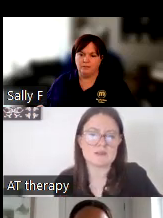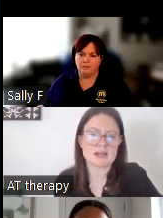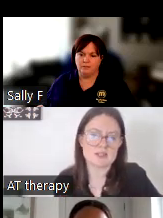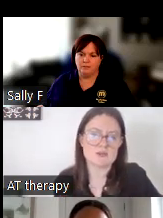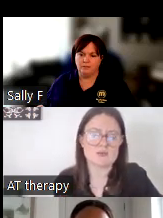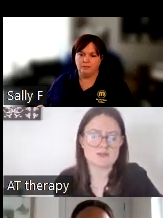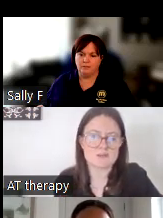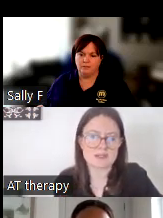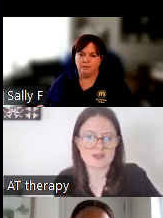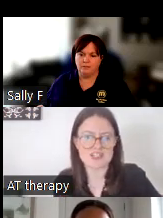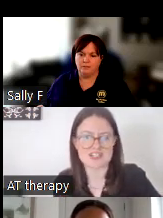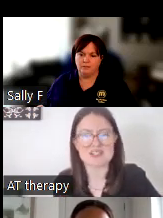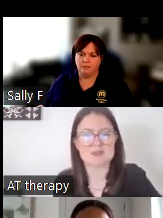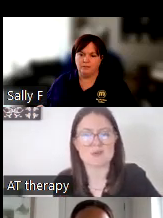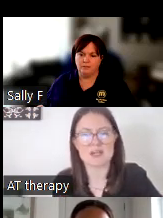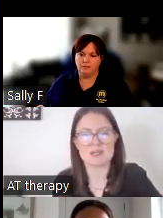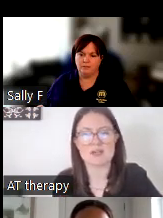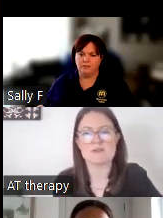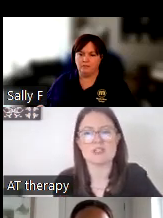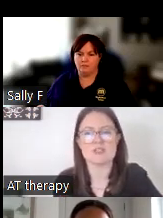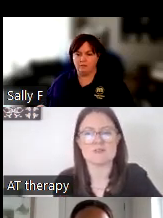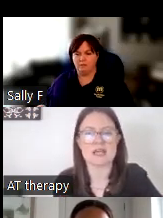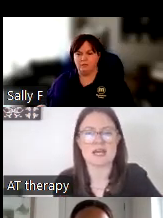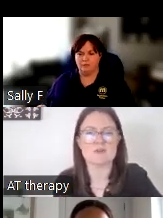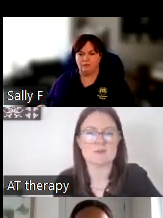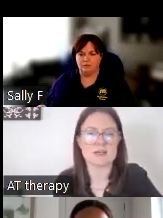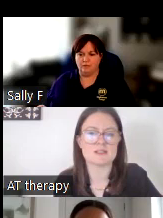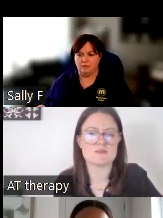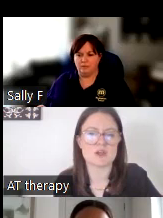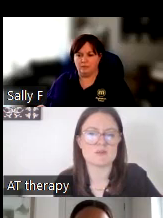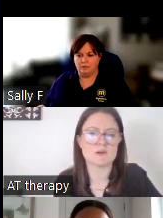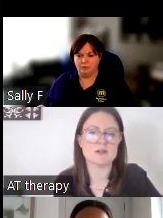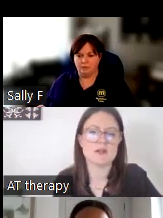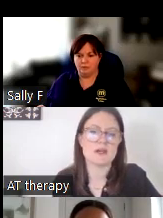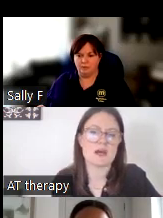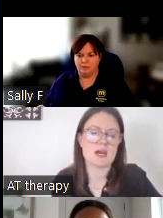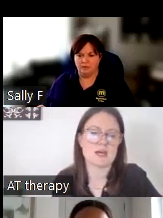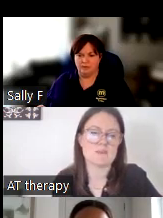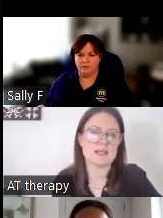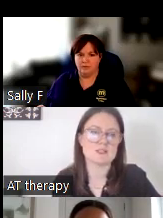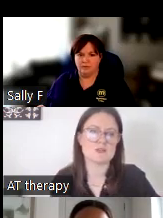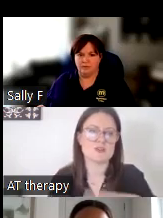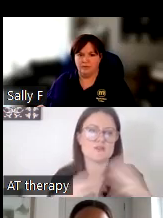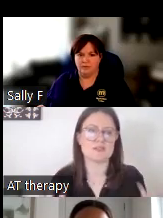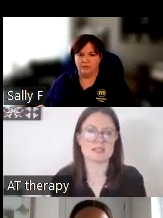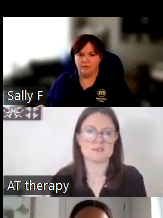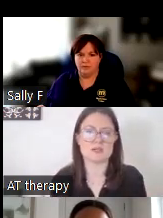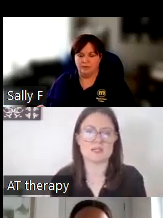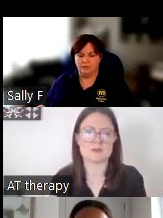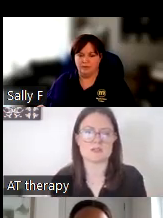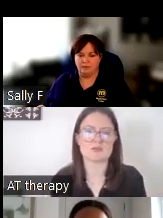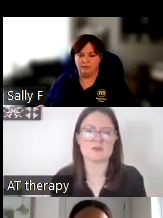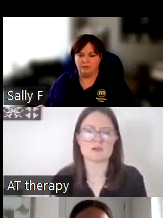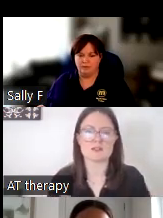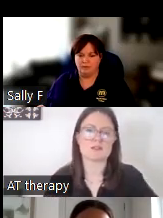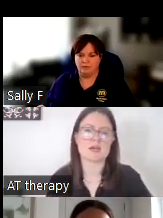So thinking back to one of our big questions, why are we encouraging use of sign when a person's verbal? It's just another thing to put